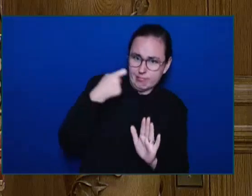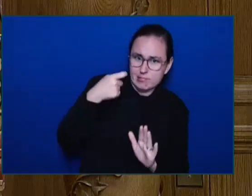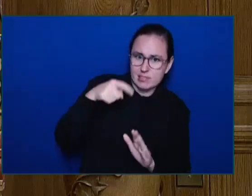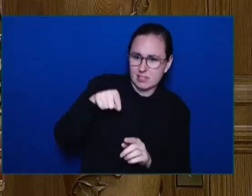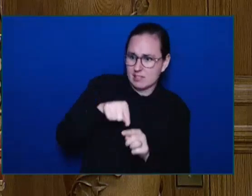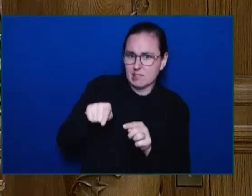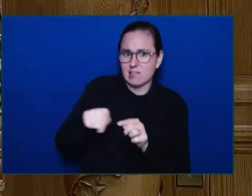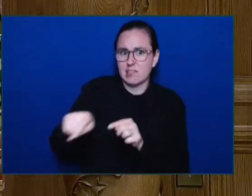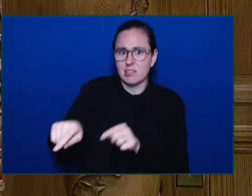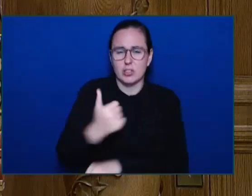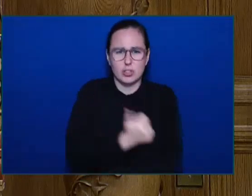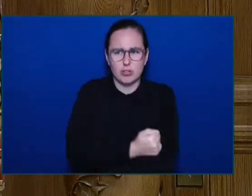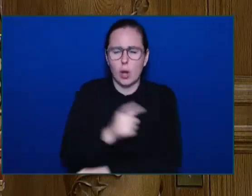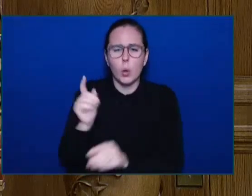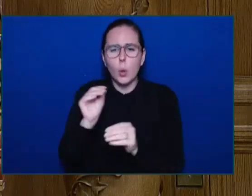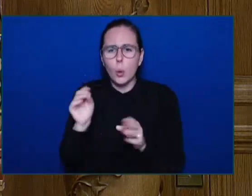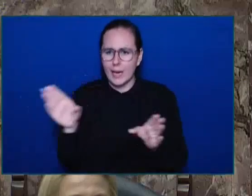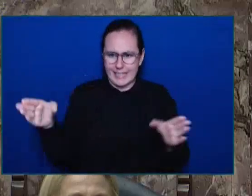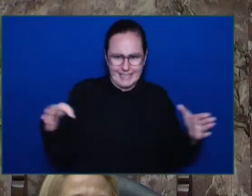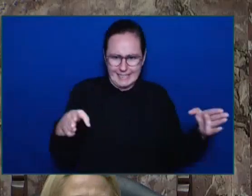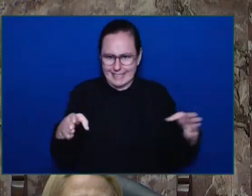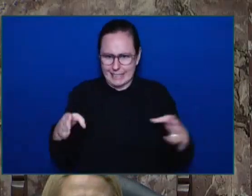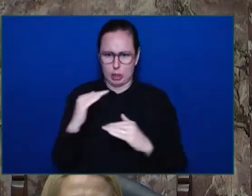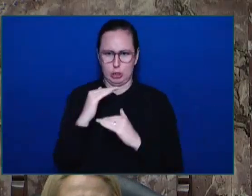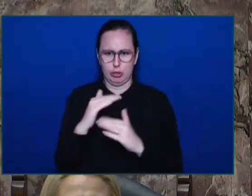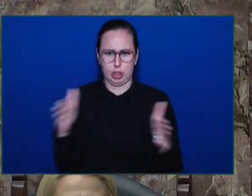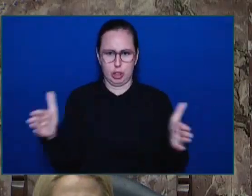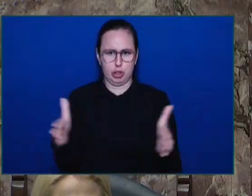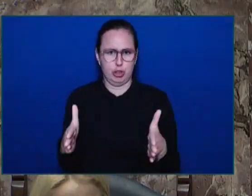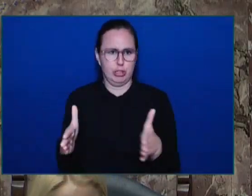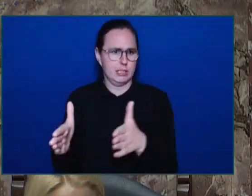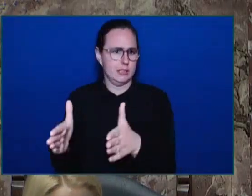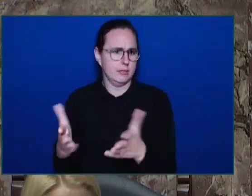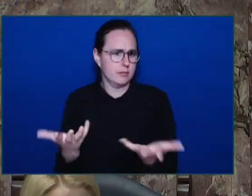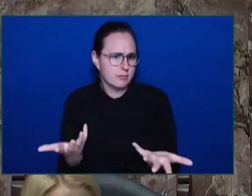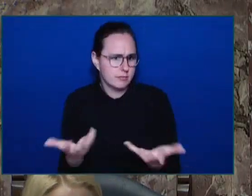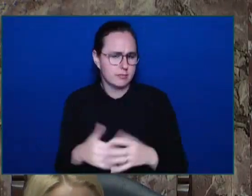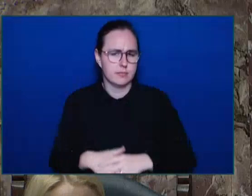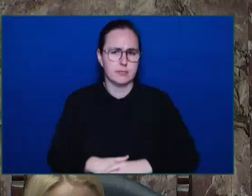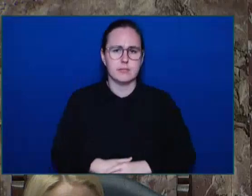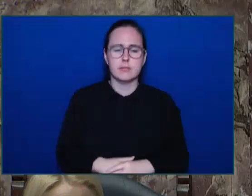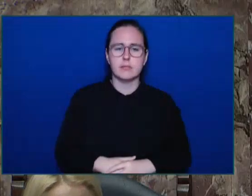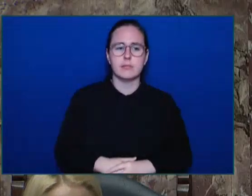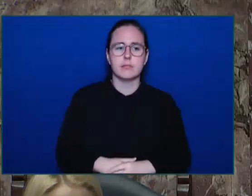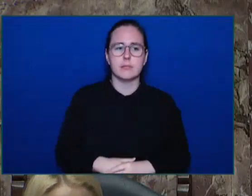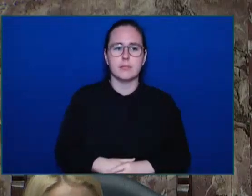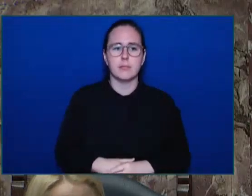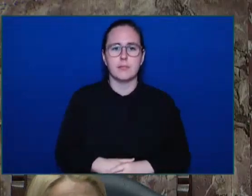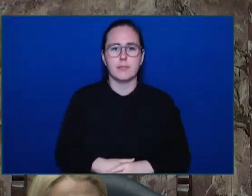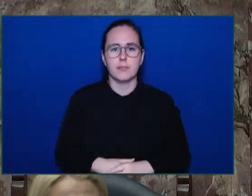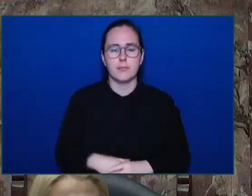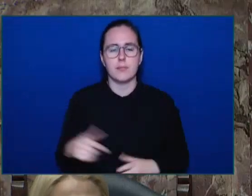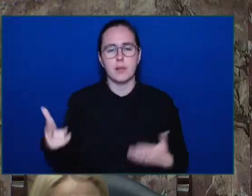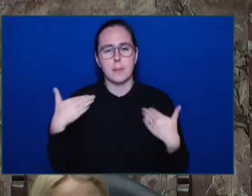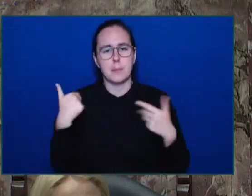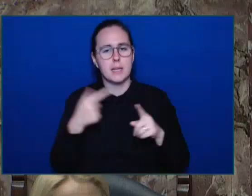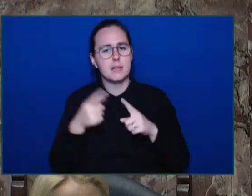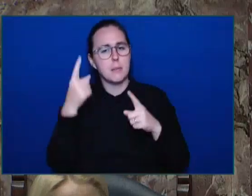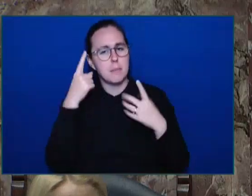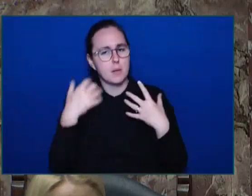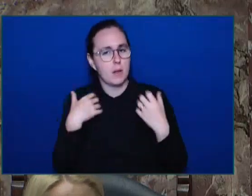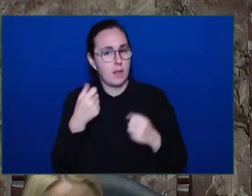Minister of Mental Health and Addictions. Thank you very much, Honourable Speaker, and thank you to the member for the question. And